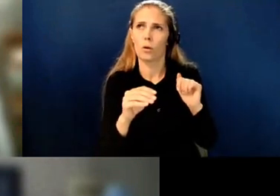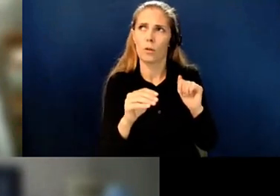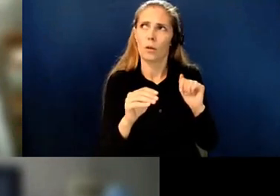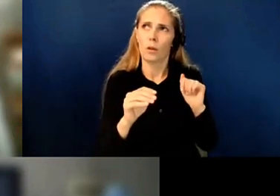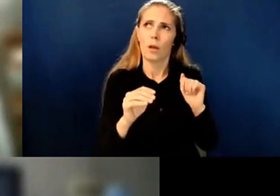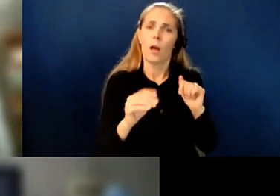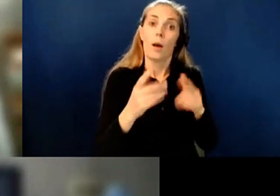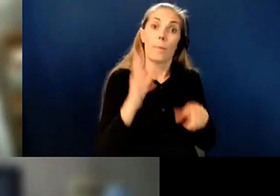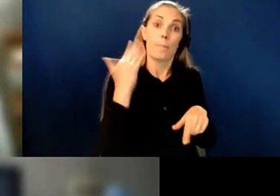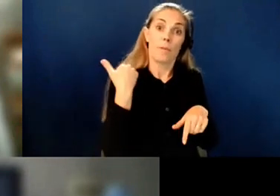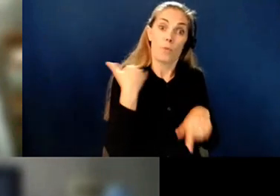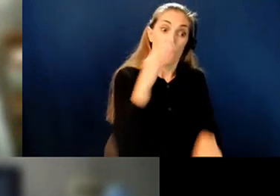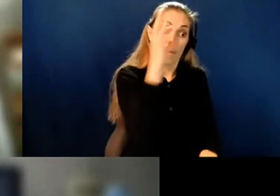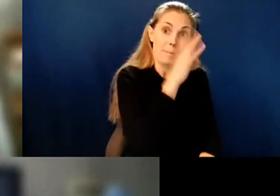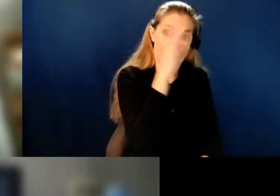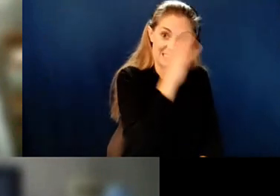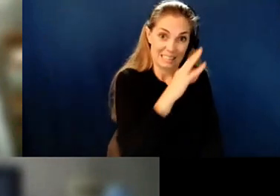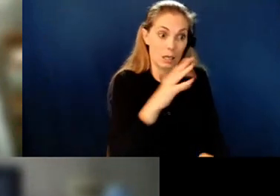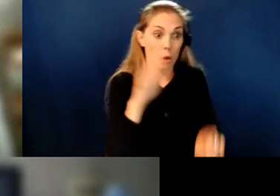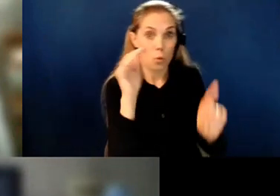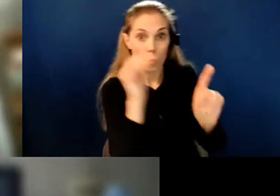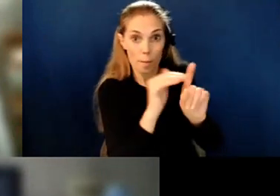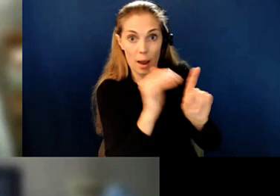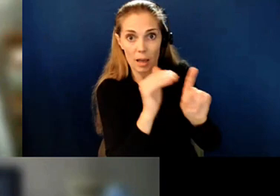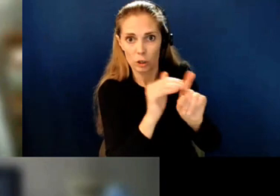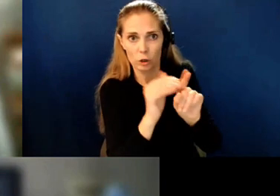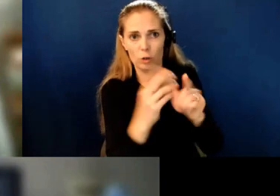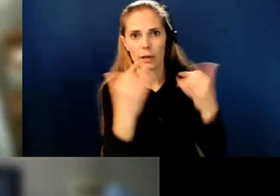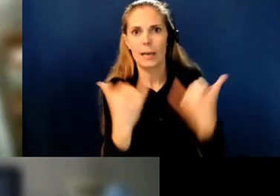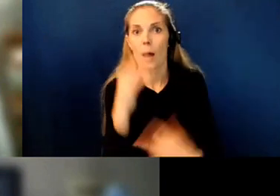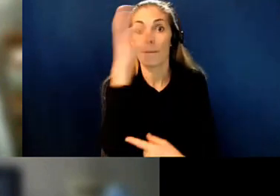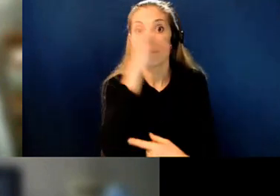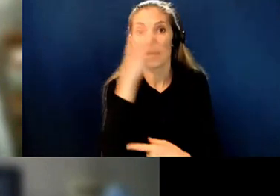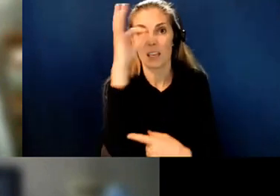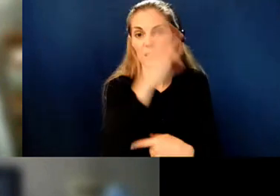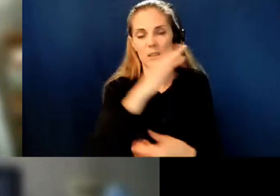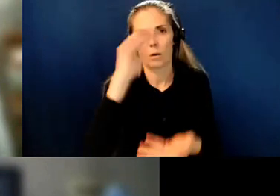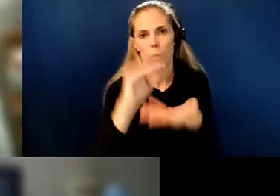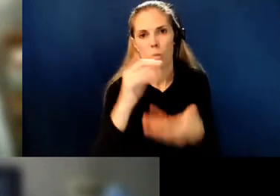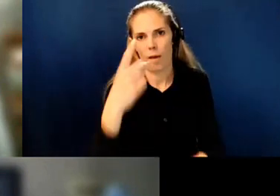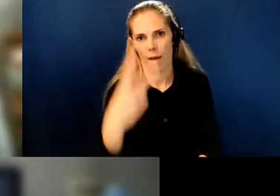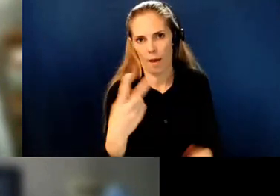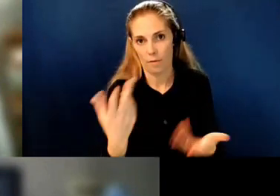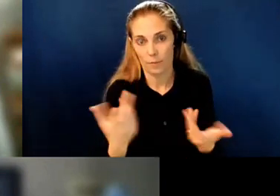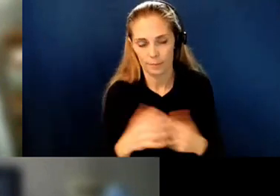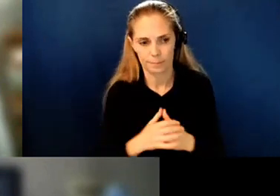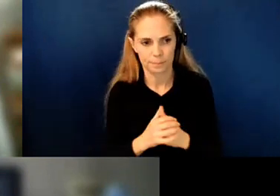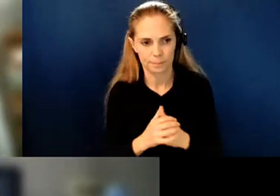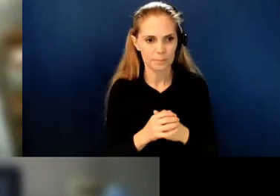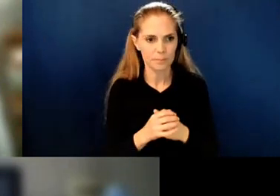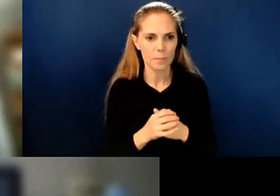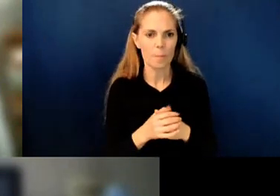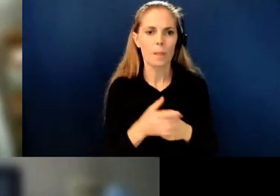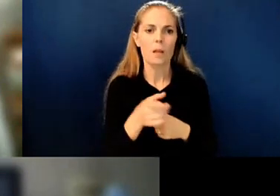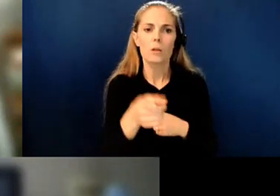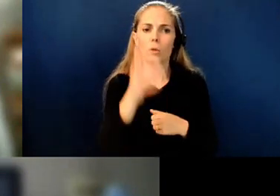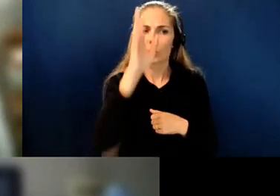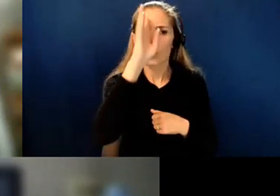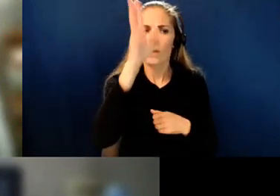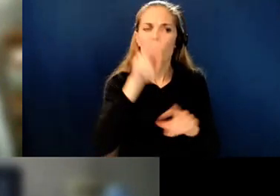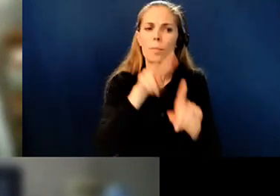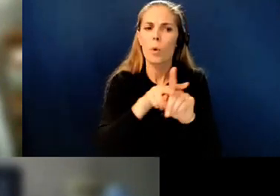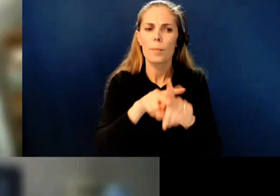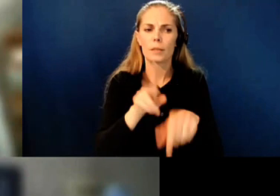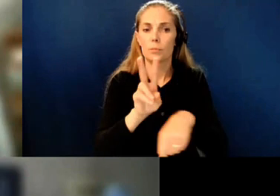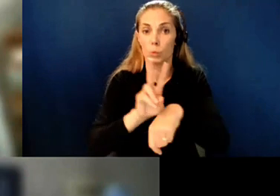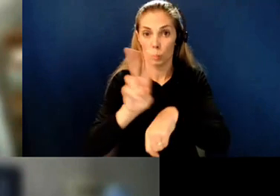obviously this is the appointment. This is the date when they're going to be in the office. We choose the time of the appointment. Let's just say it's 2:00. And then I